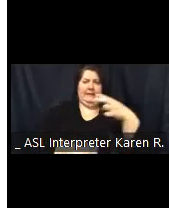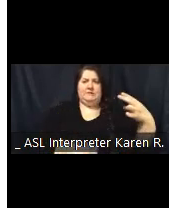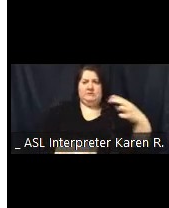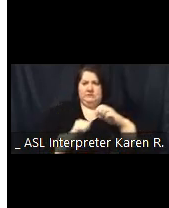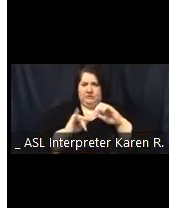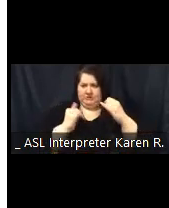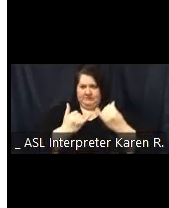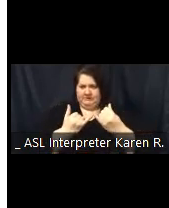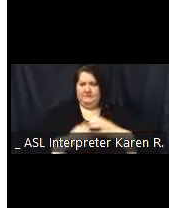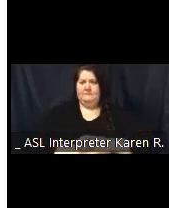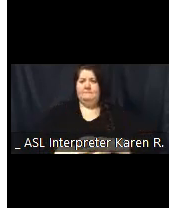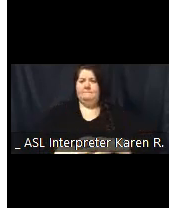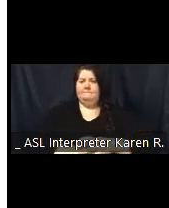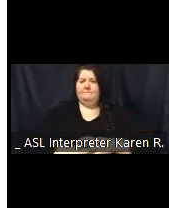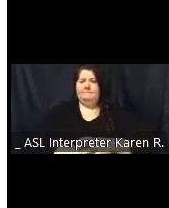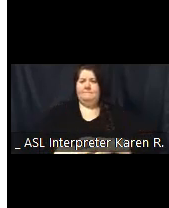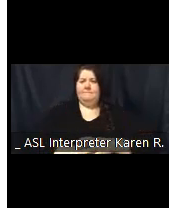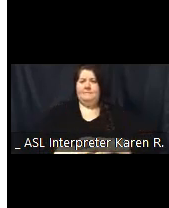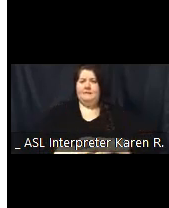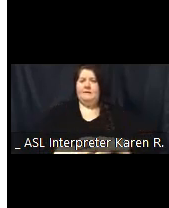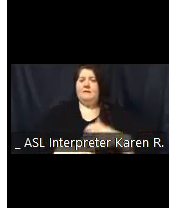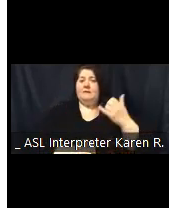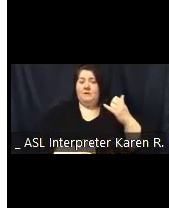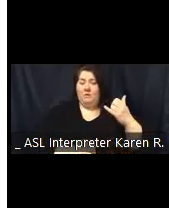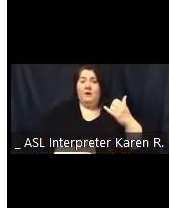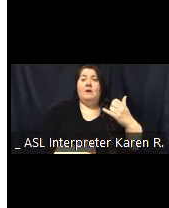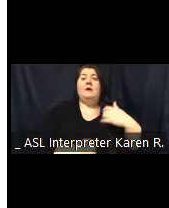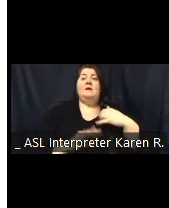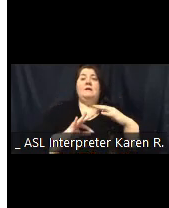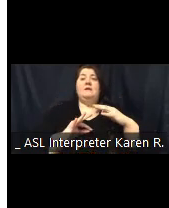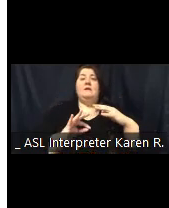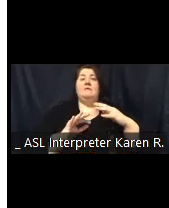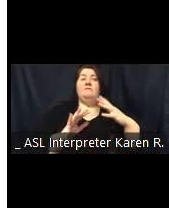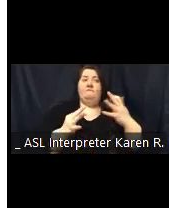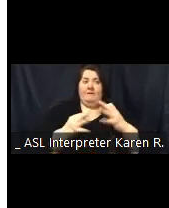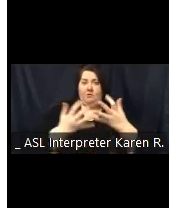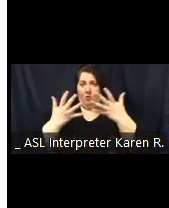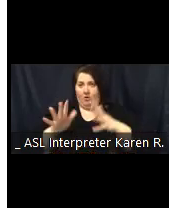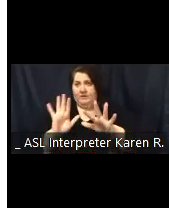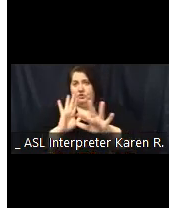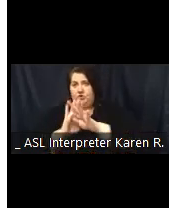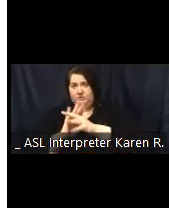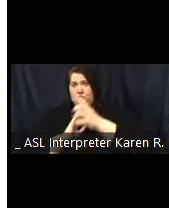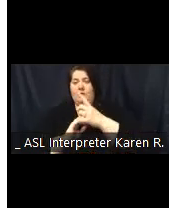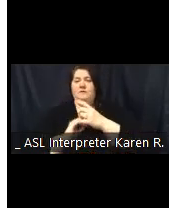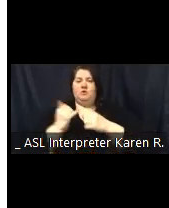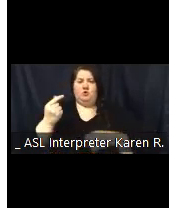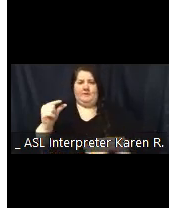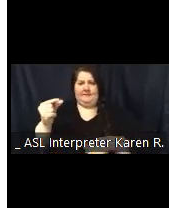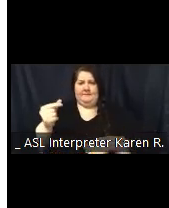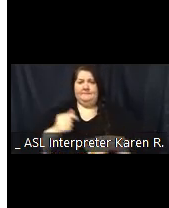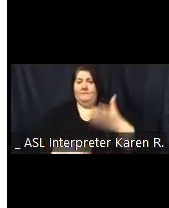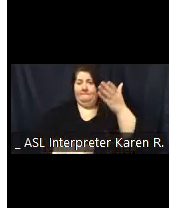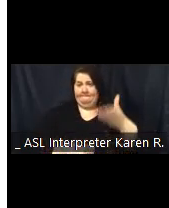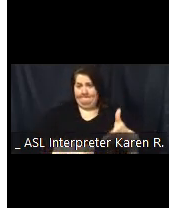agency, the yellow, and when a family has chosen a DHH agency, the green. So here, this